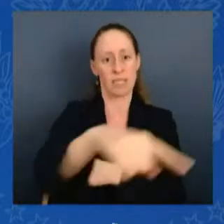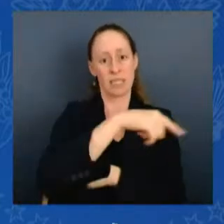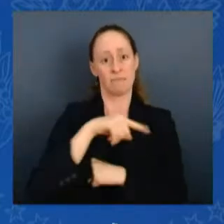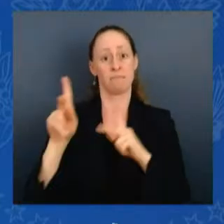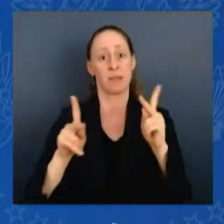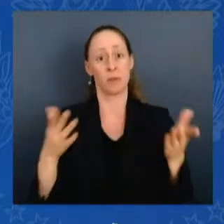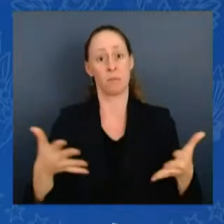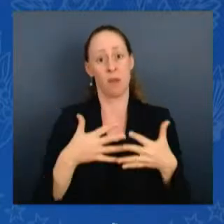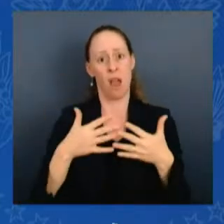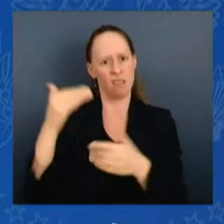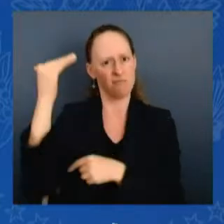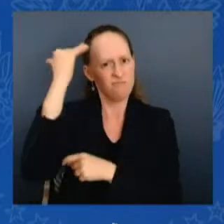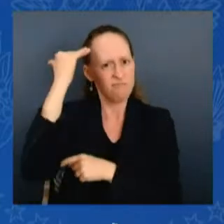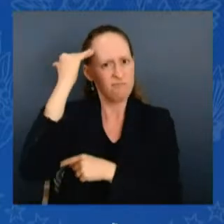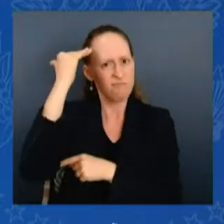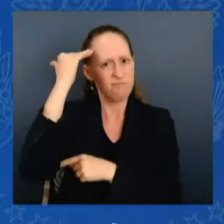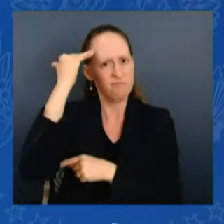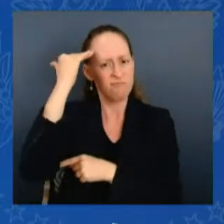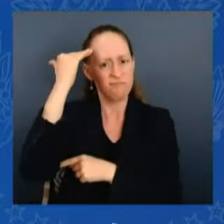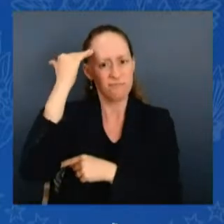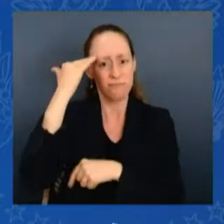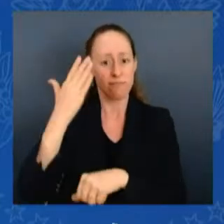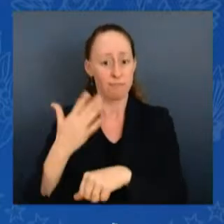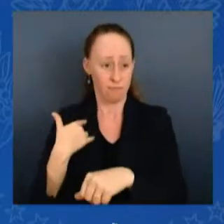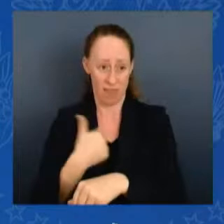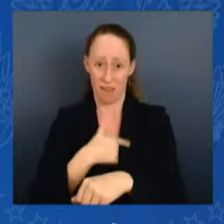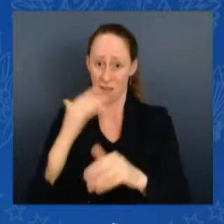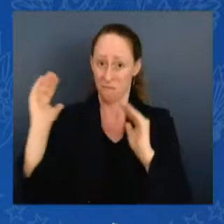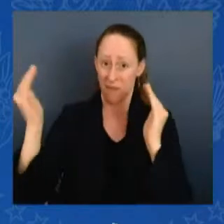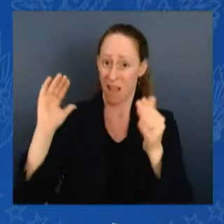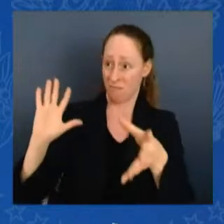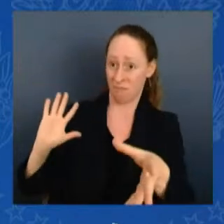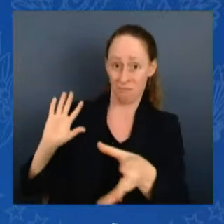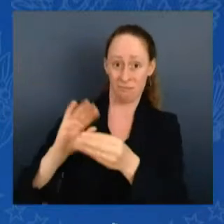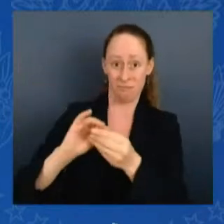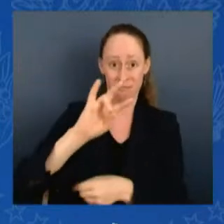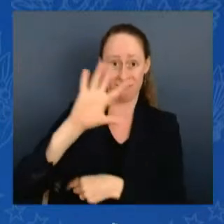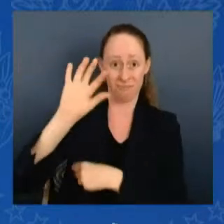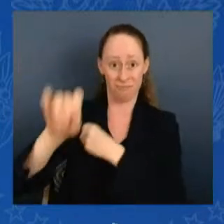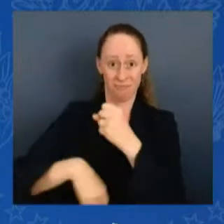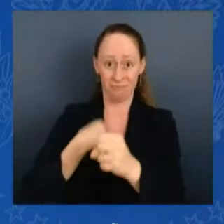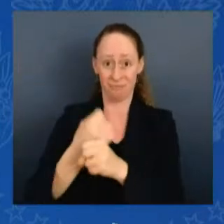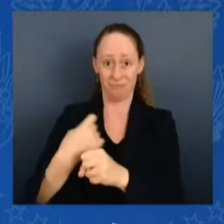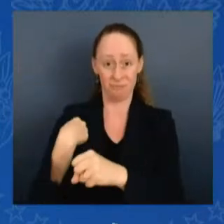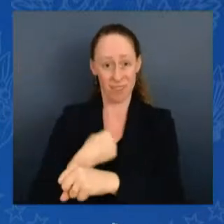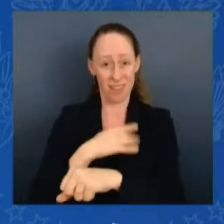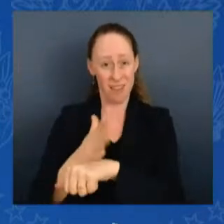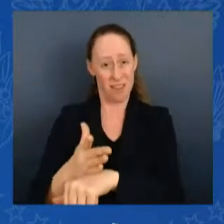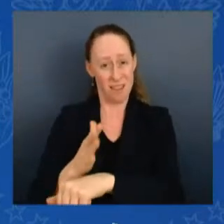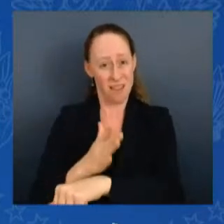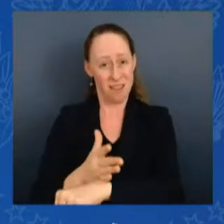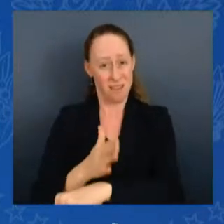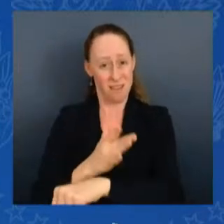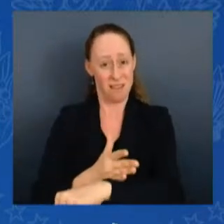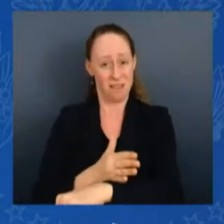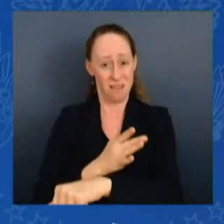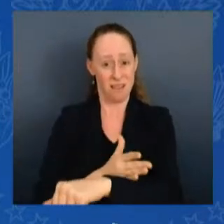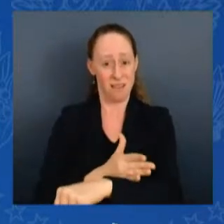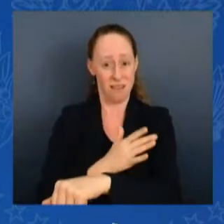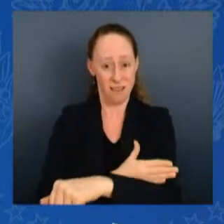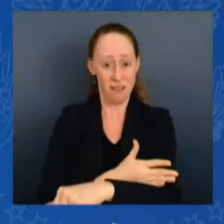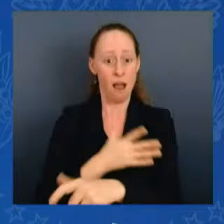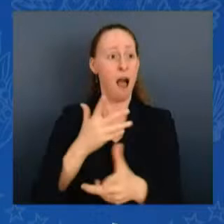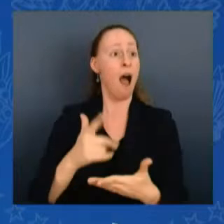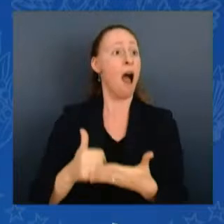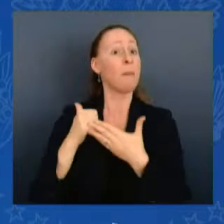made in the past 75 years has happened behind the shield of NATO. And the American people understand what would